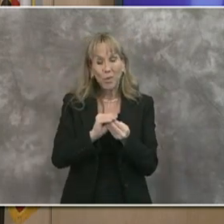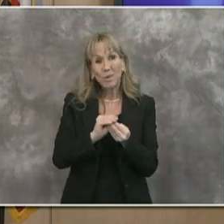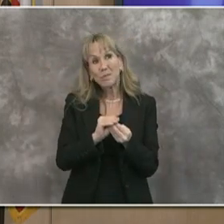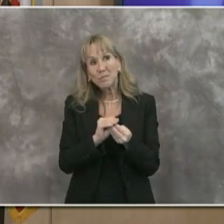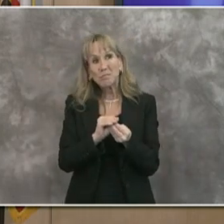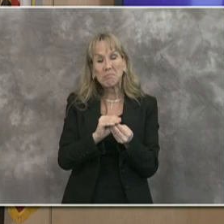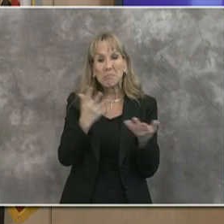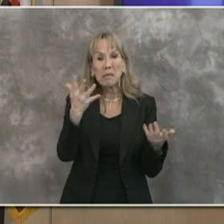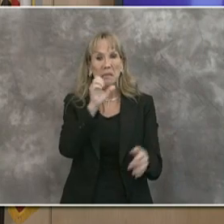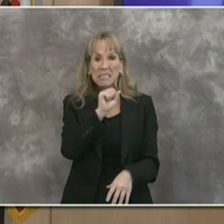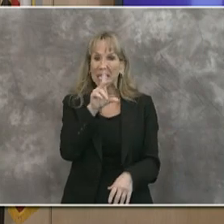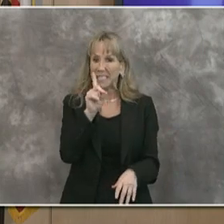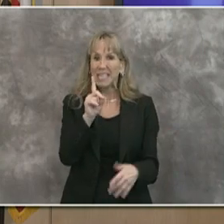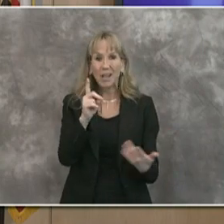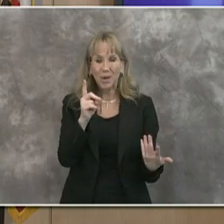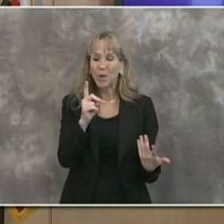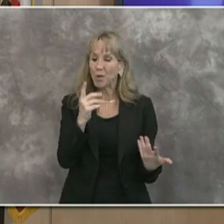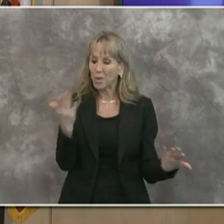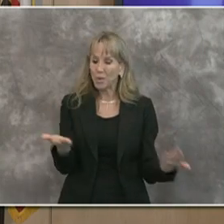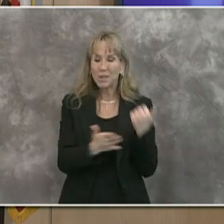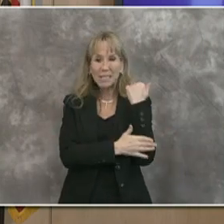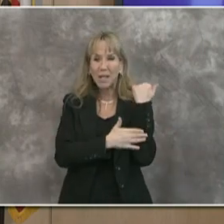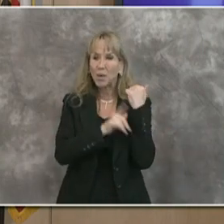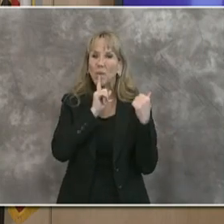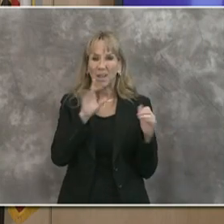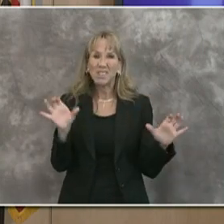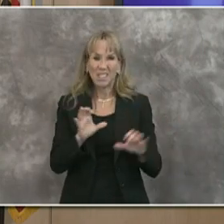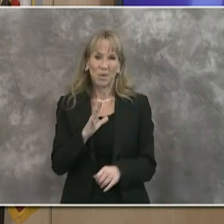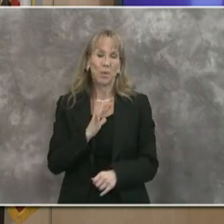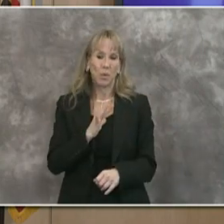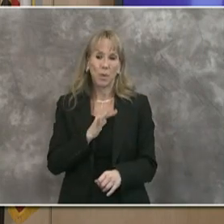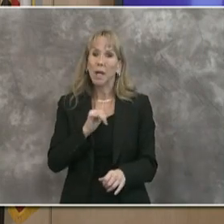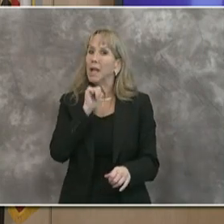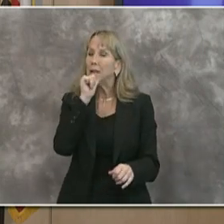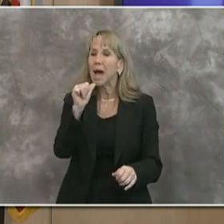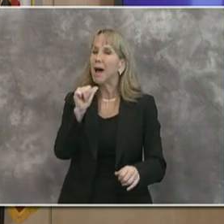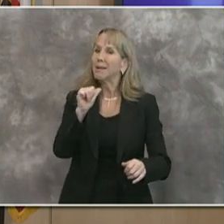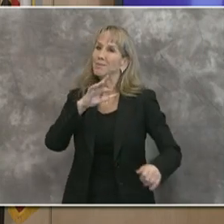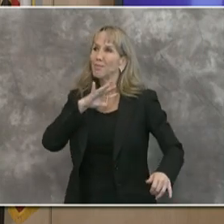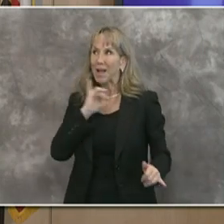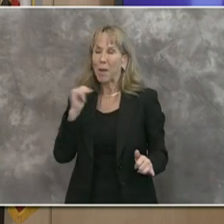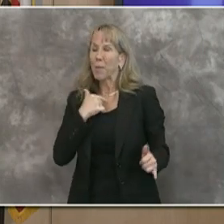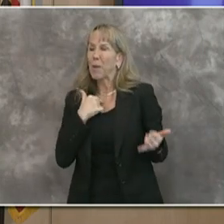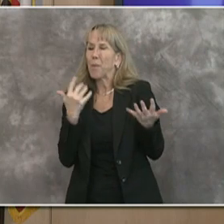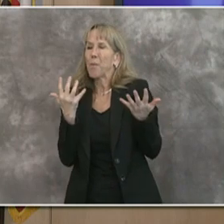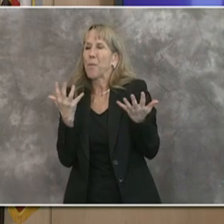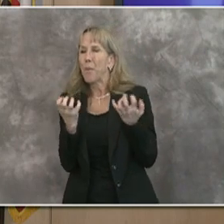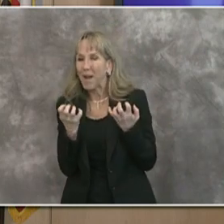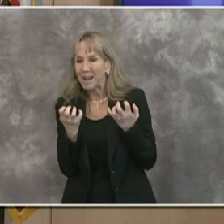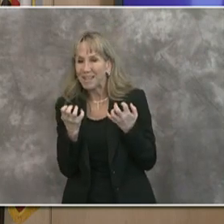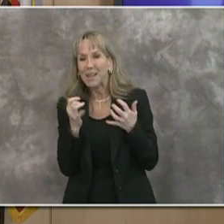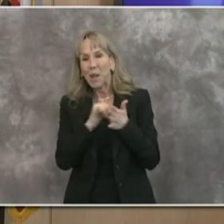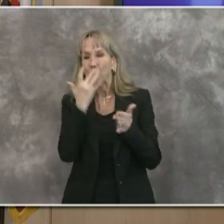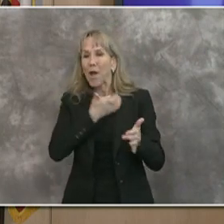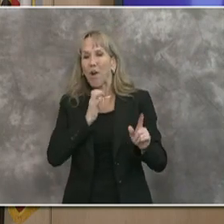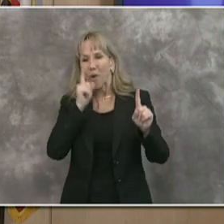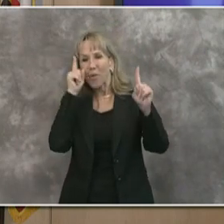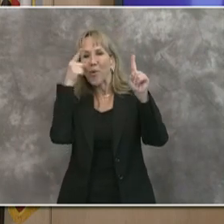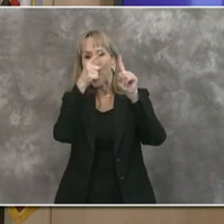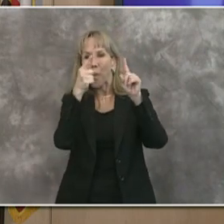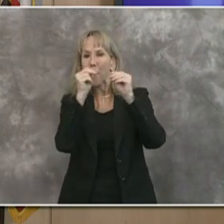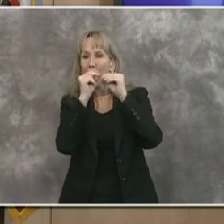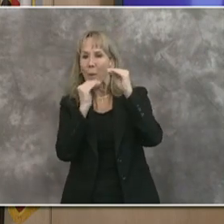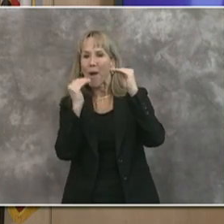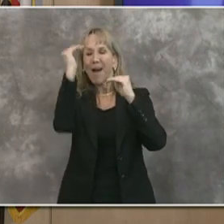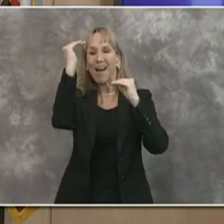County has done well, not as well as we want to do, which is why we have a goal that's significantly higher than where we want to be. But we think